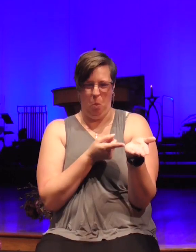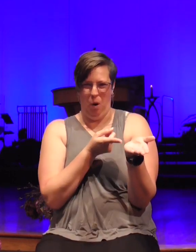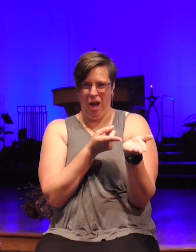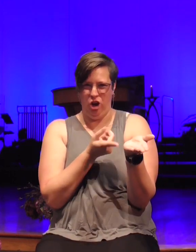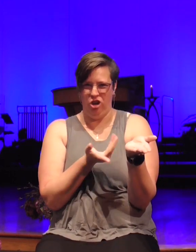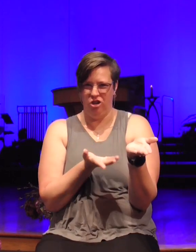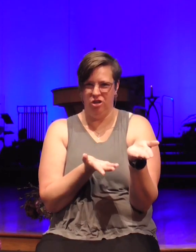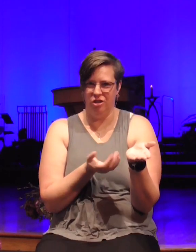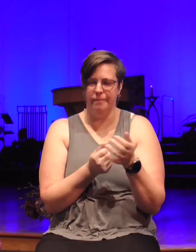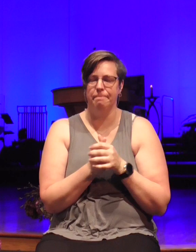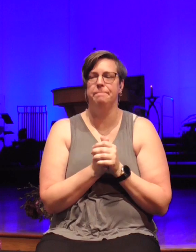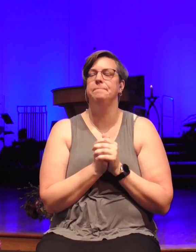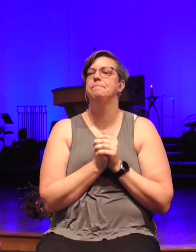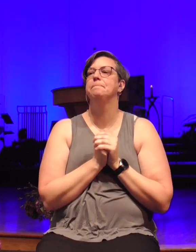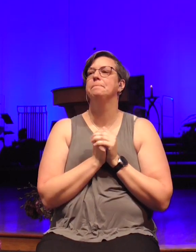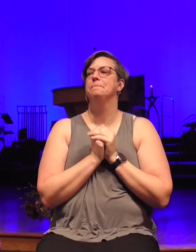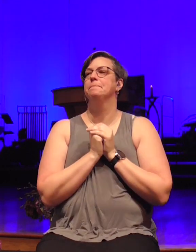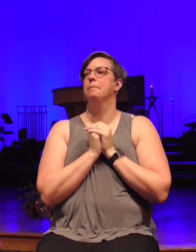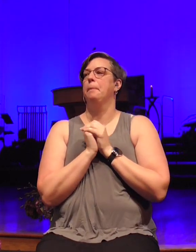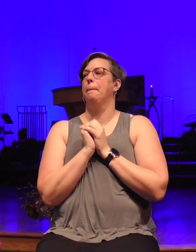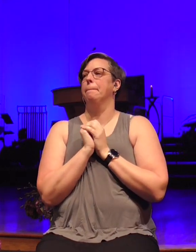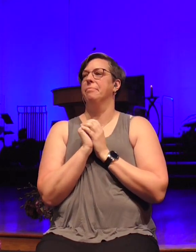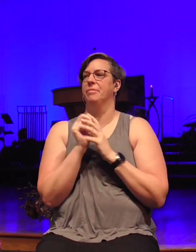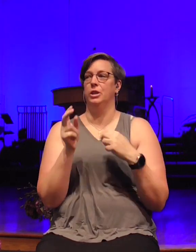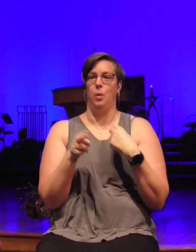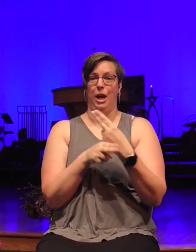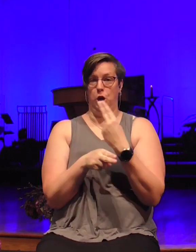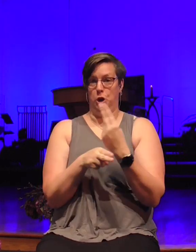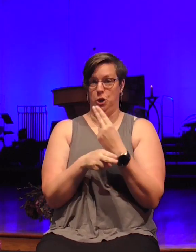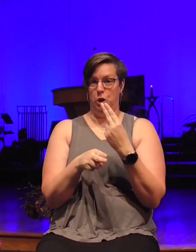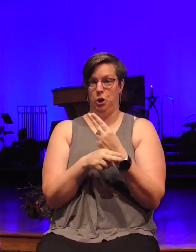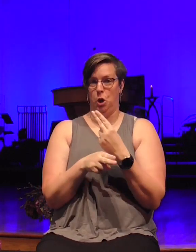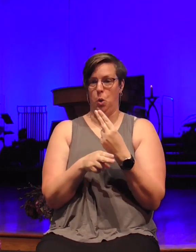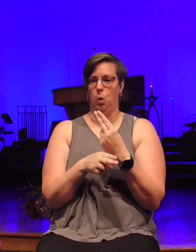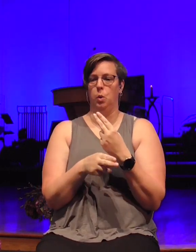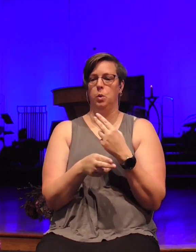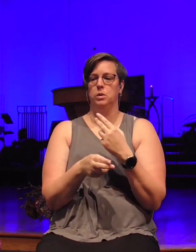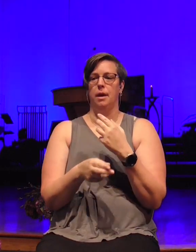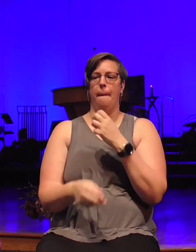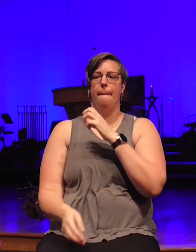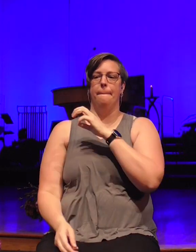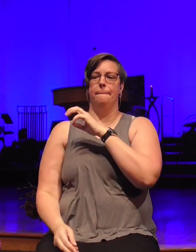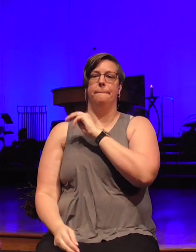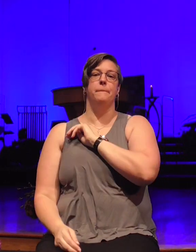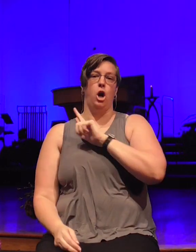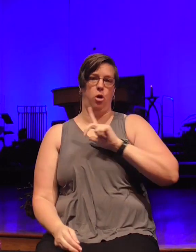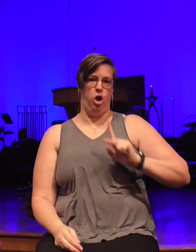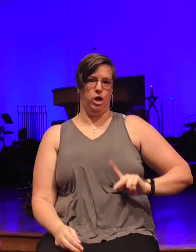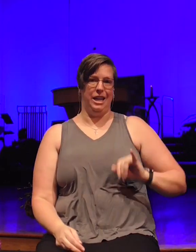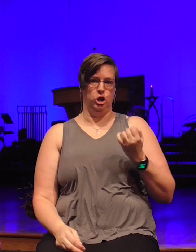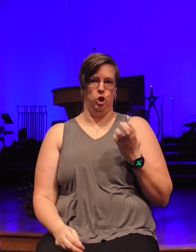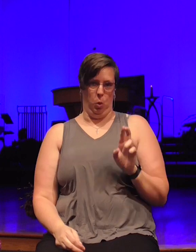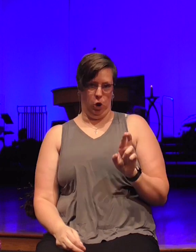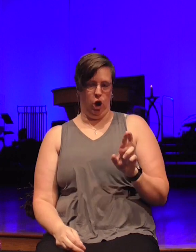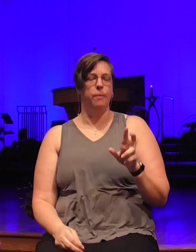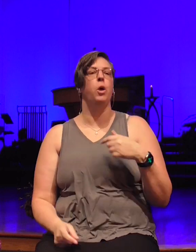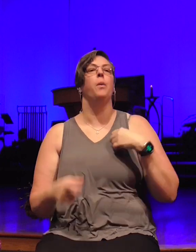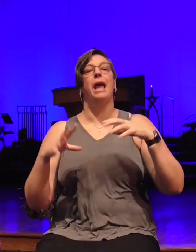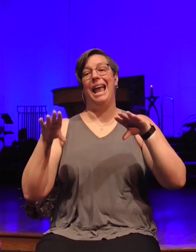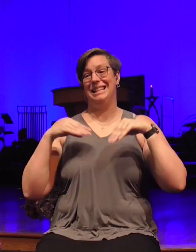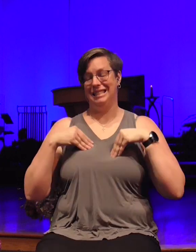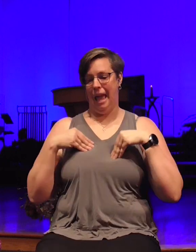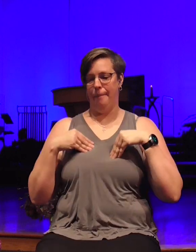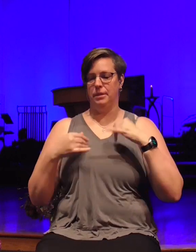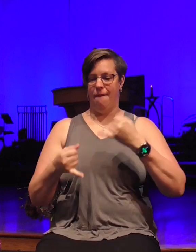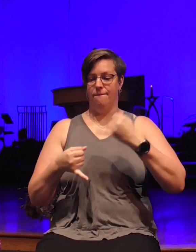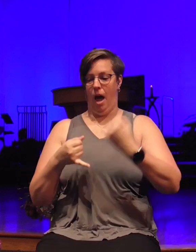that? And I used quotes from Reverend Dr. Martin Luther King Jr., who says, we must accept finite disappointments,